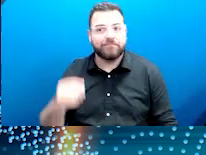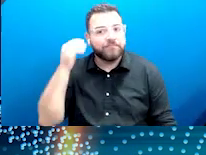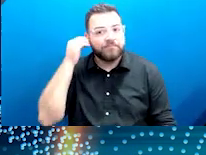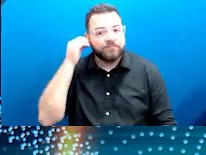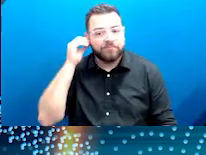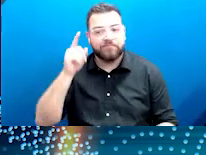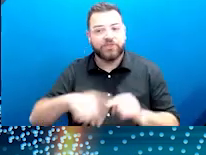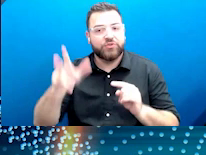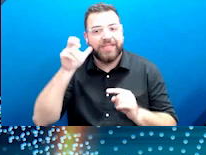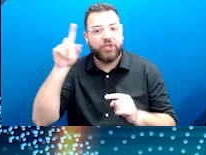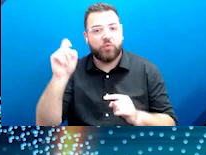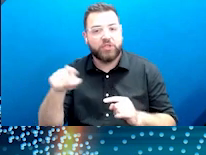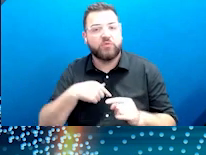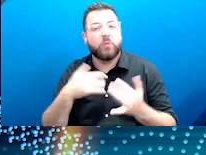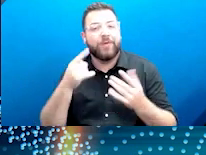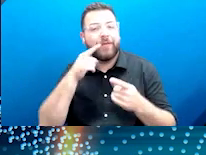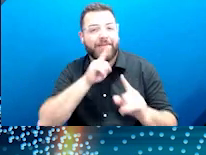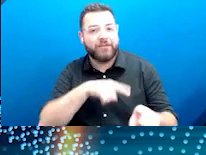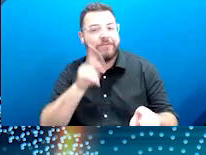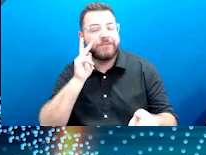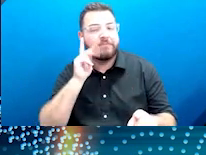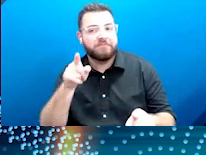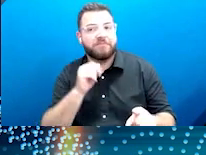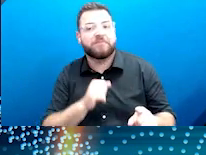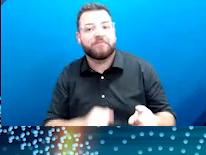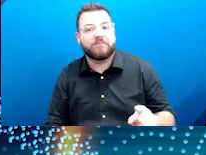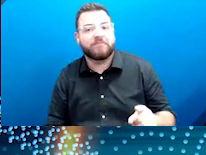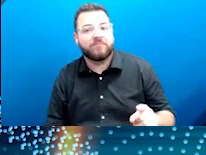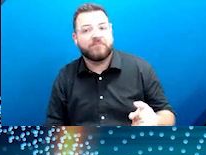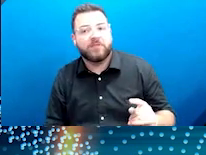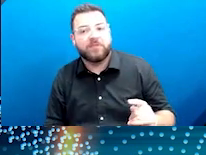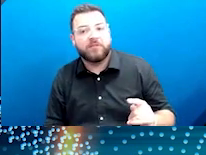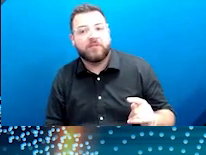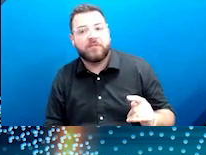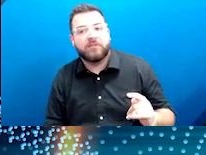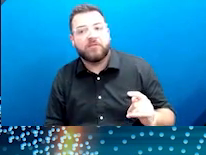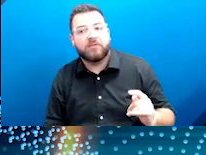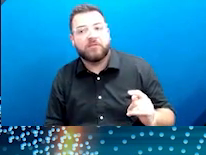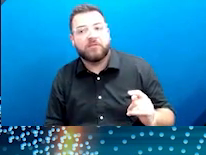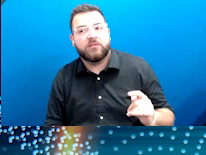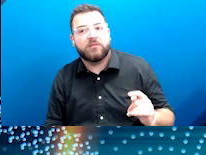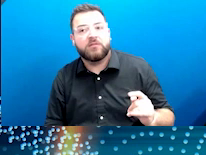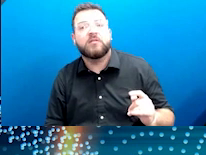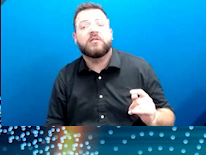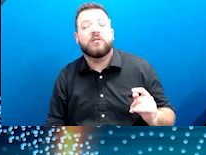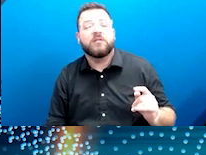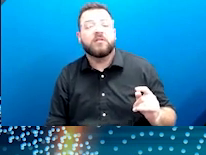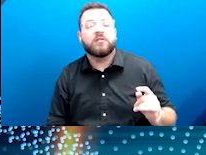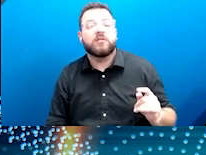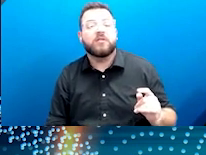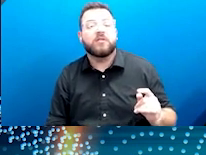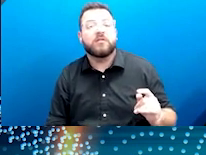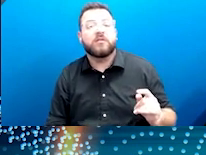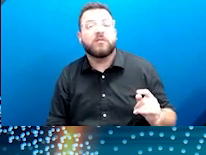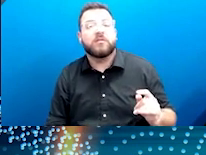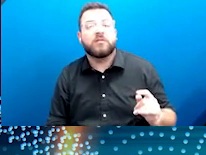Even last 8 years, we don't have to. Yeah. Then this is not going to work, is that correct? No, yeah, you would have to use the Bing with ChatGPT or